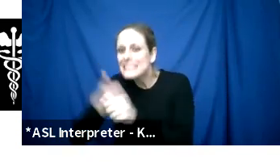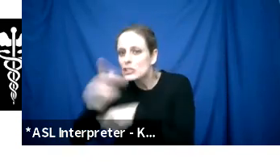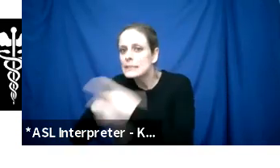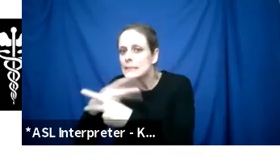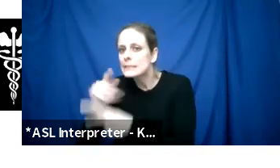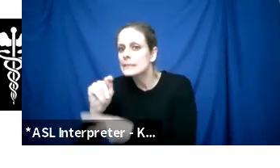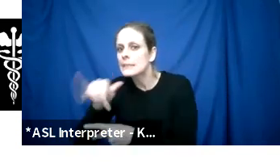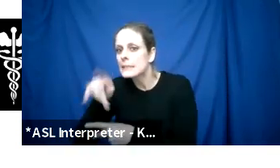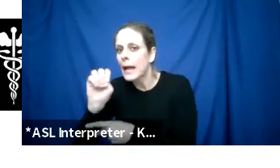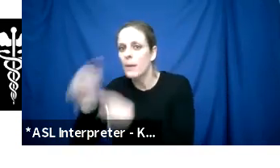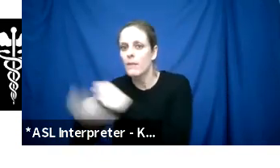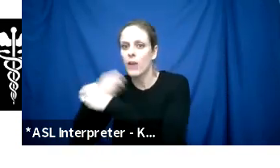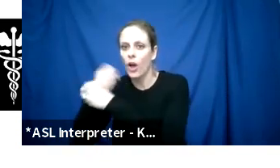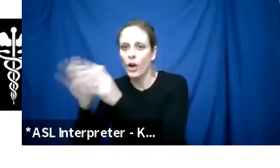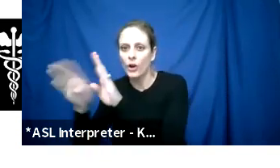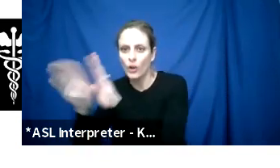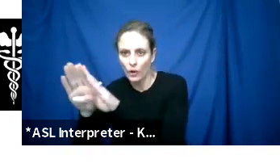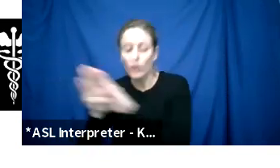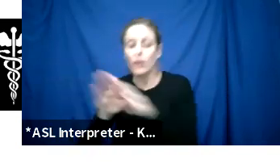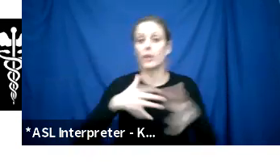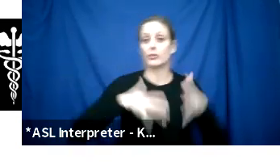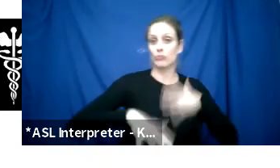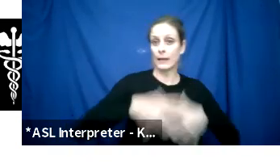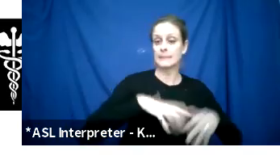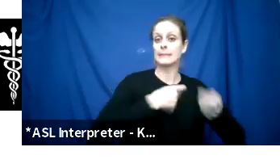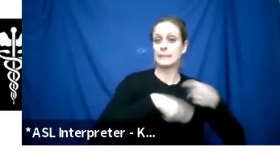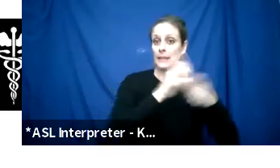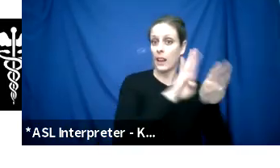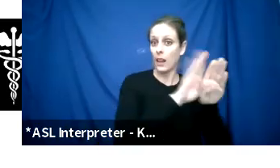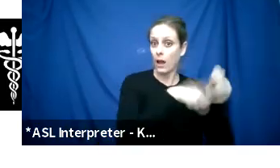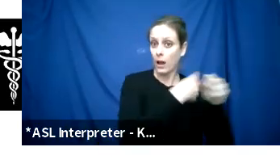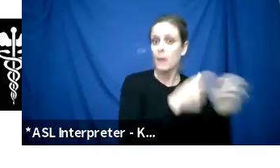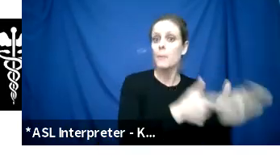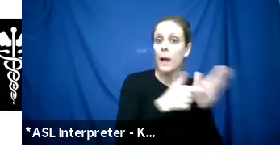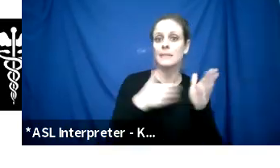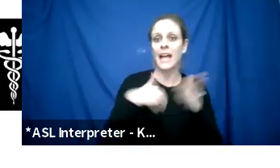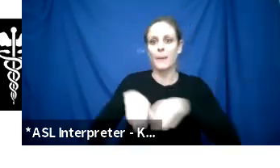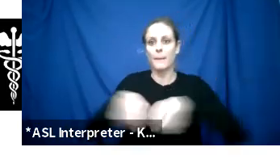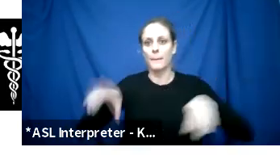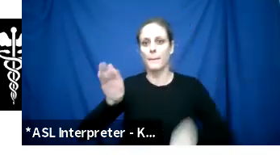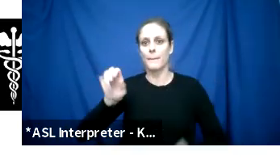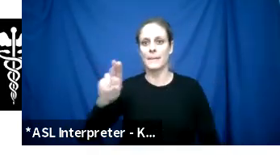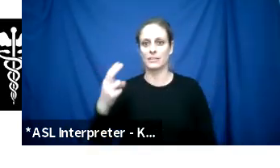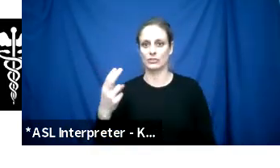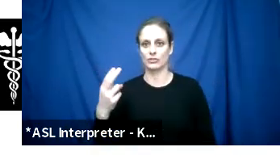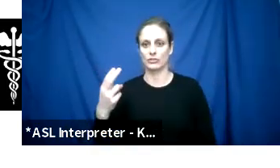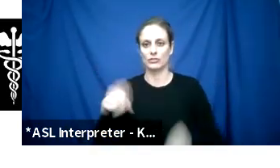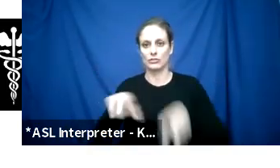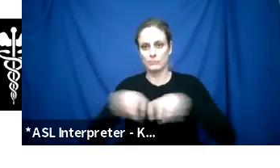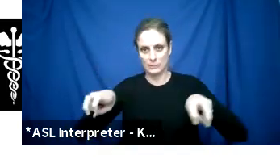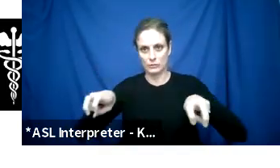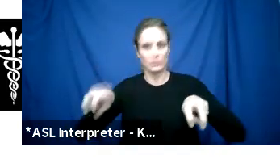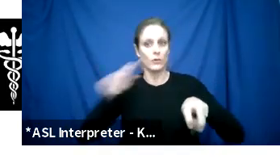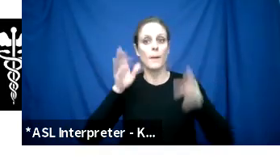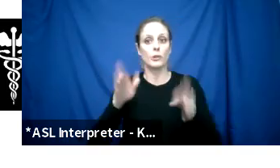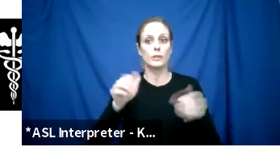remember that dressing, fitting, and locker rooms also require a dressing or fitting room bench. That bench so that somebody could